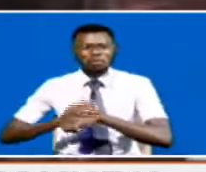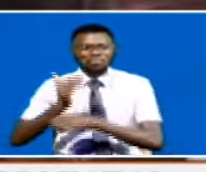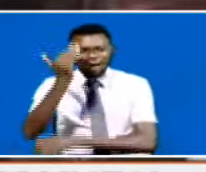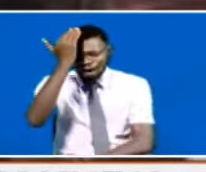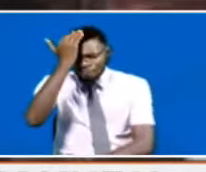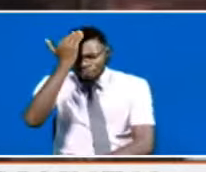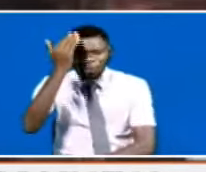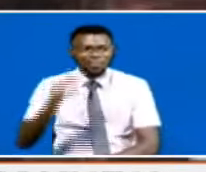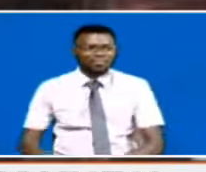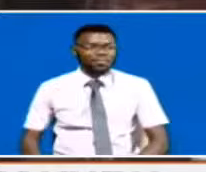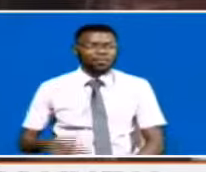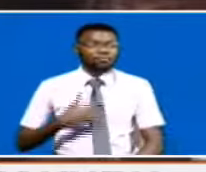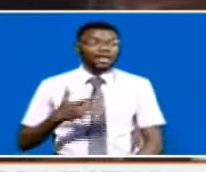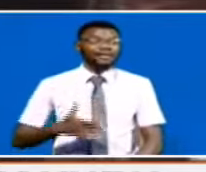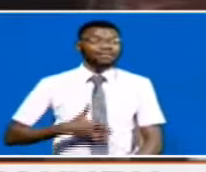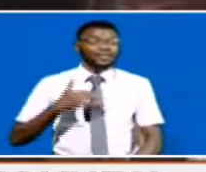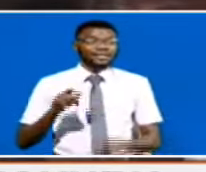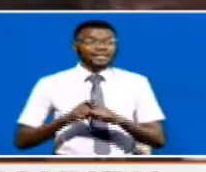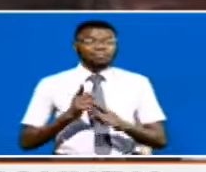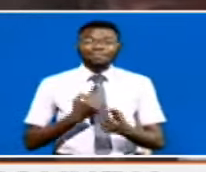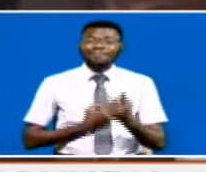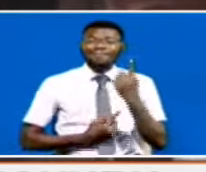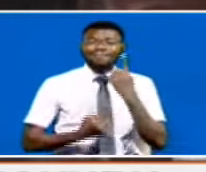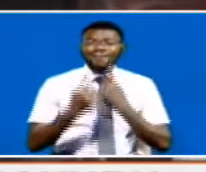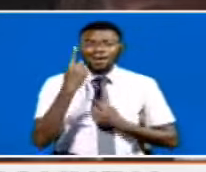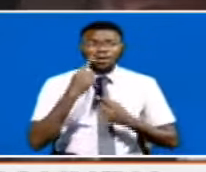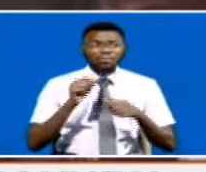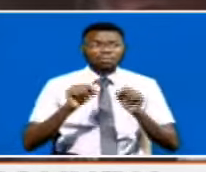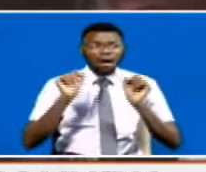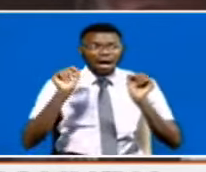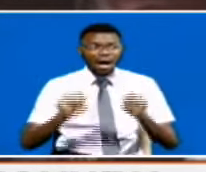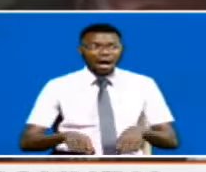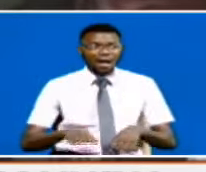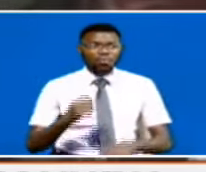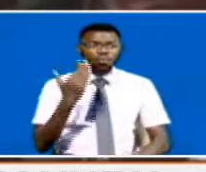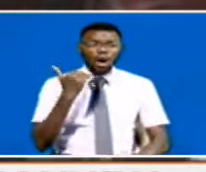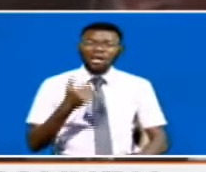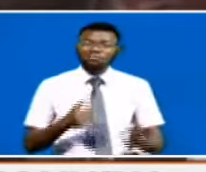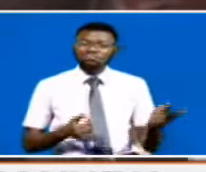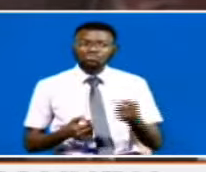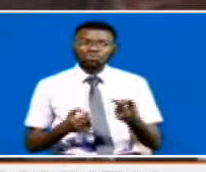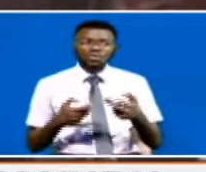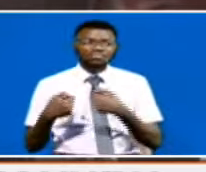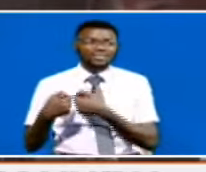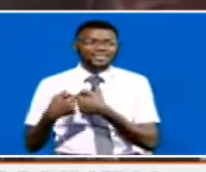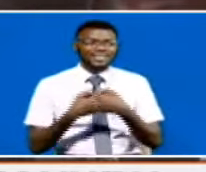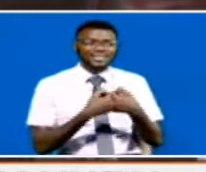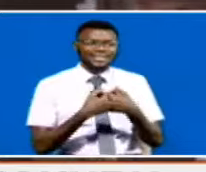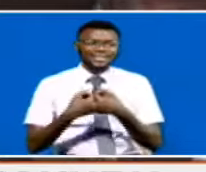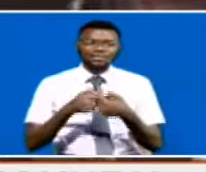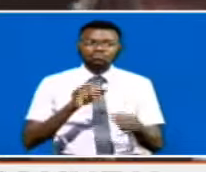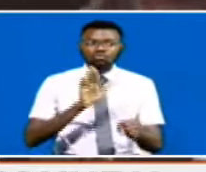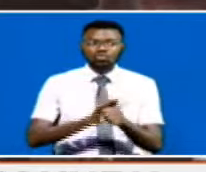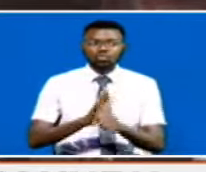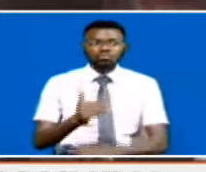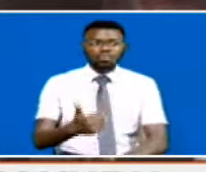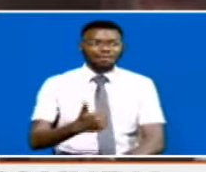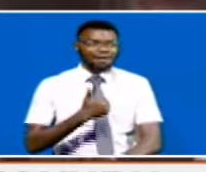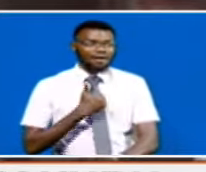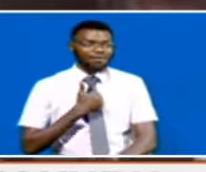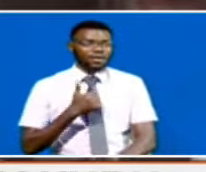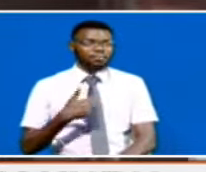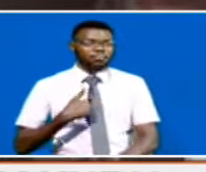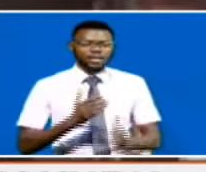me I feel like crying because wame pass through a lot na what I'm going to do